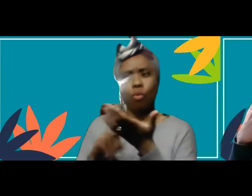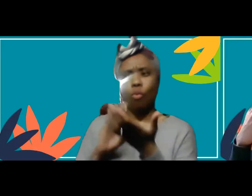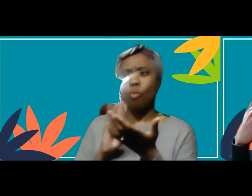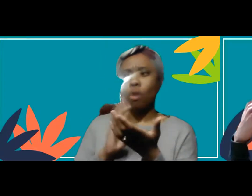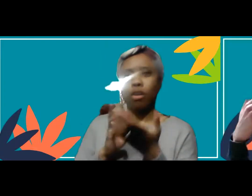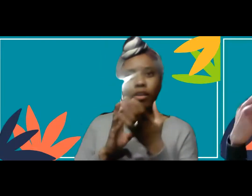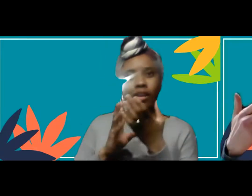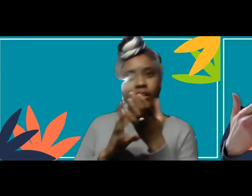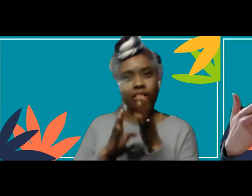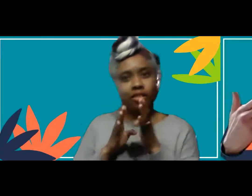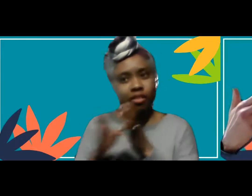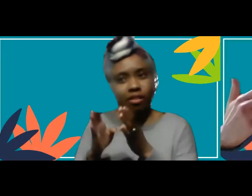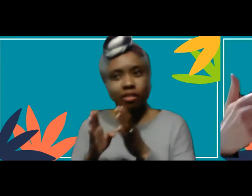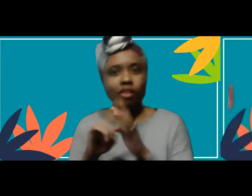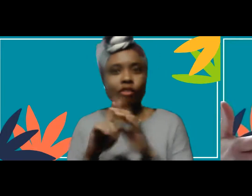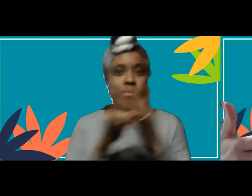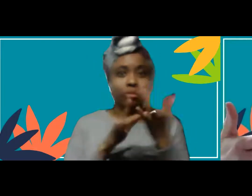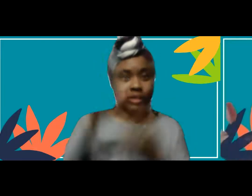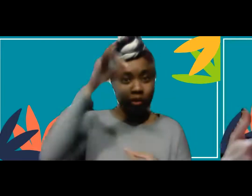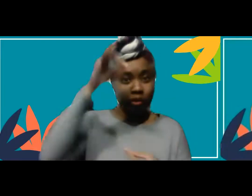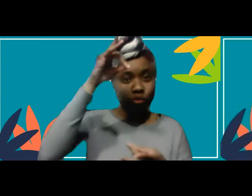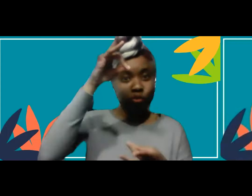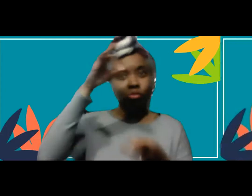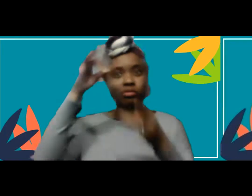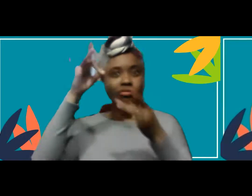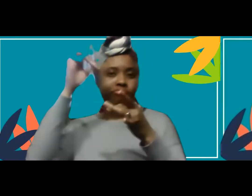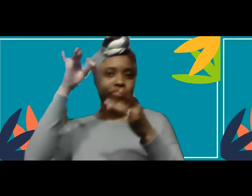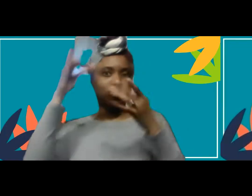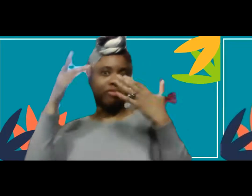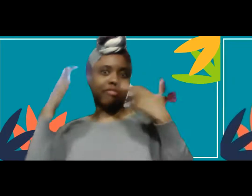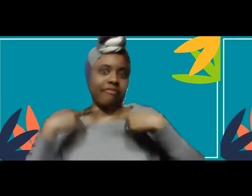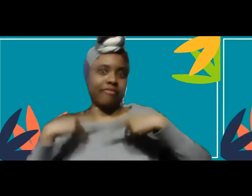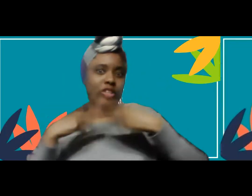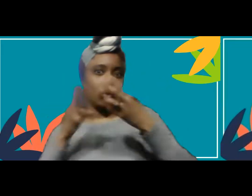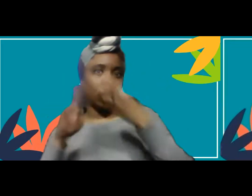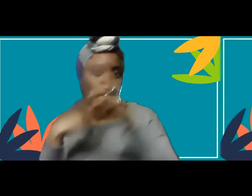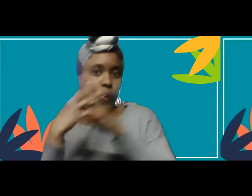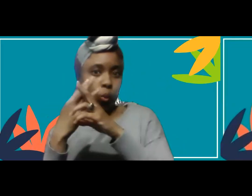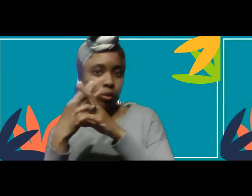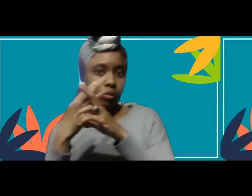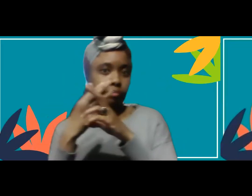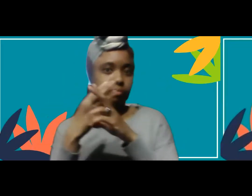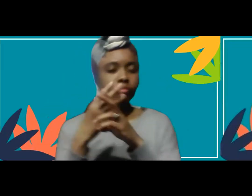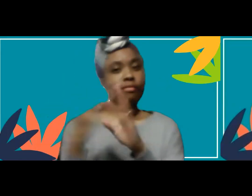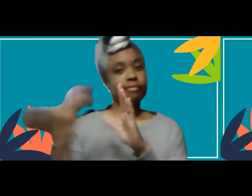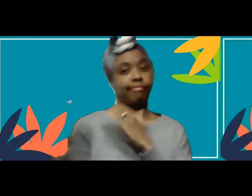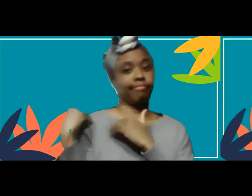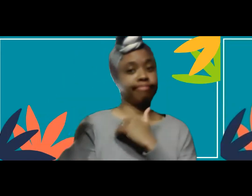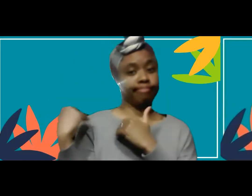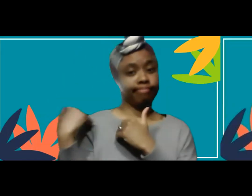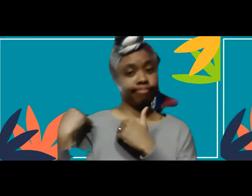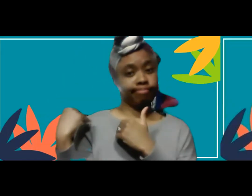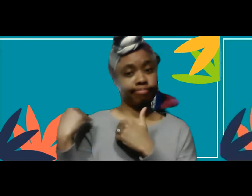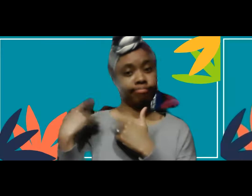which someone moves from the spiritual into the physical world. And it's our responsibility to take care